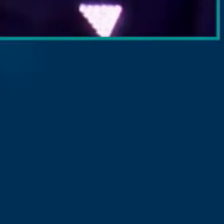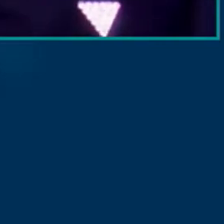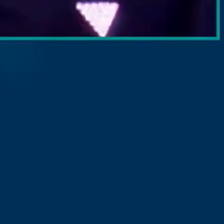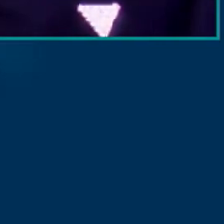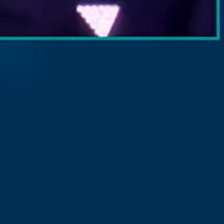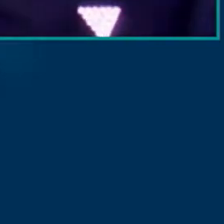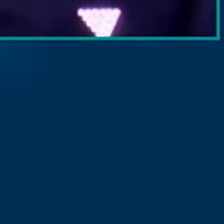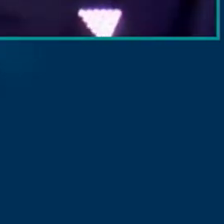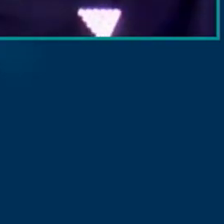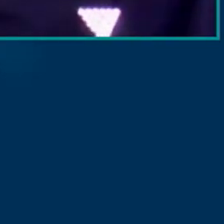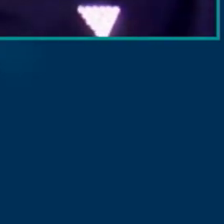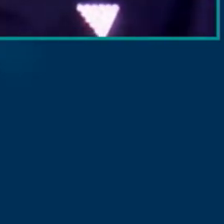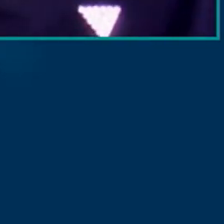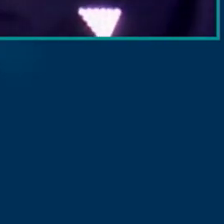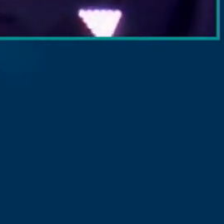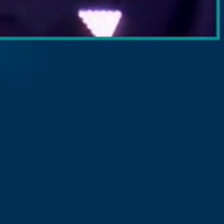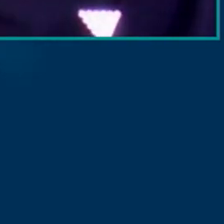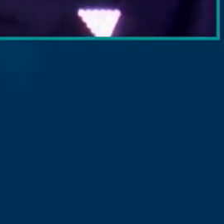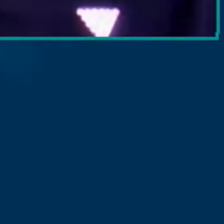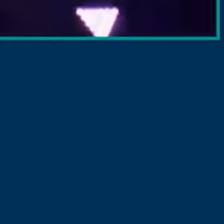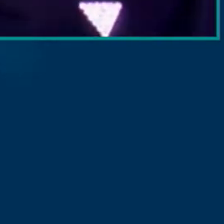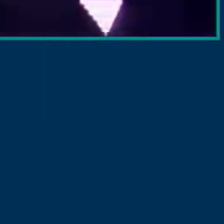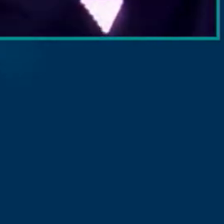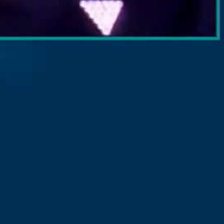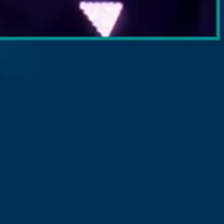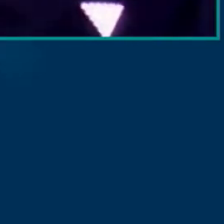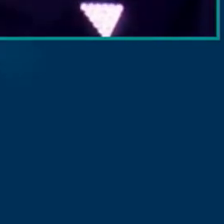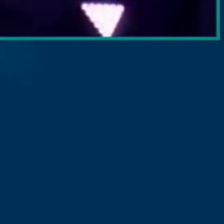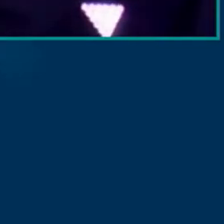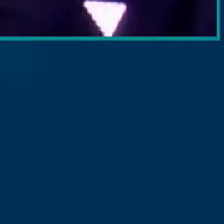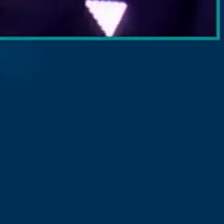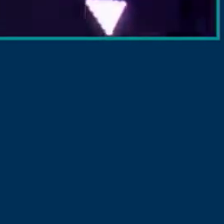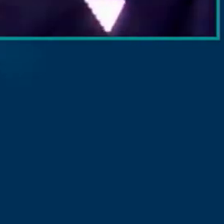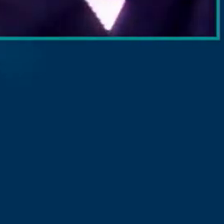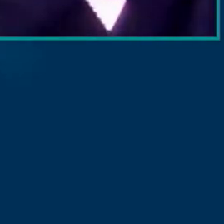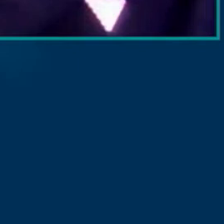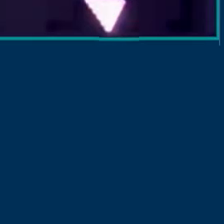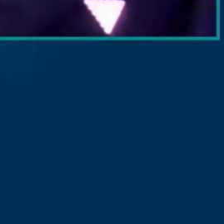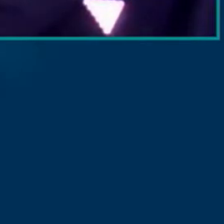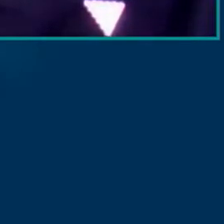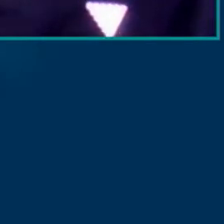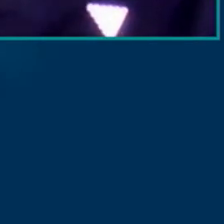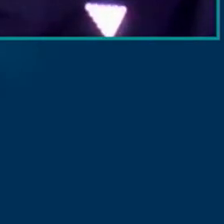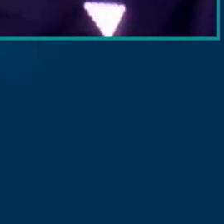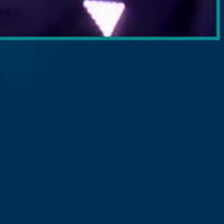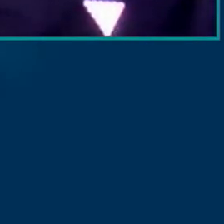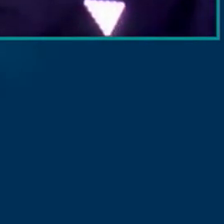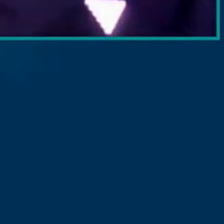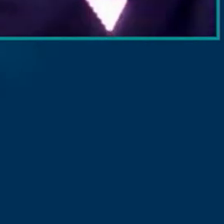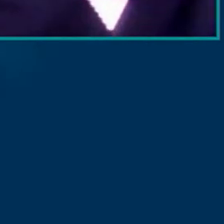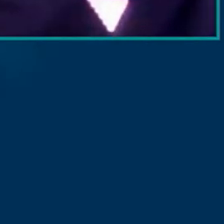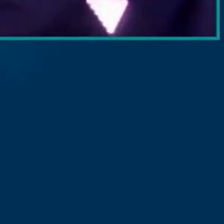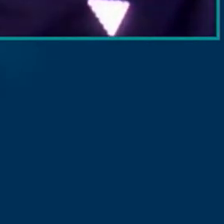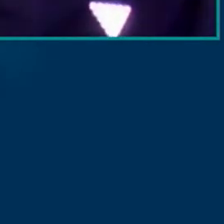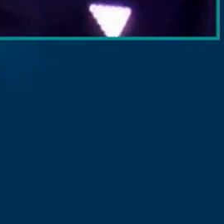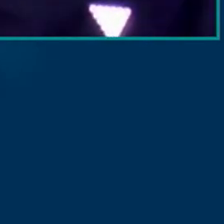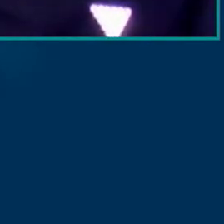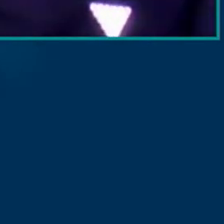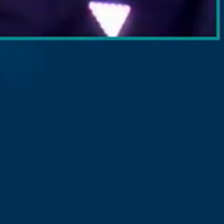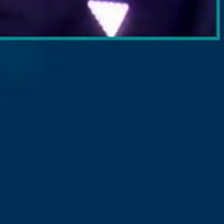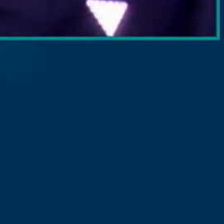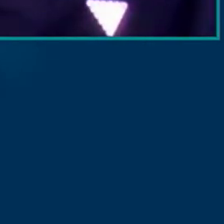the risks that were identified won't happen. And the next step is checking whether the